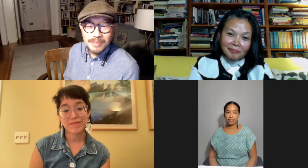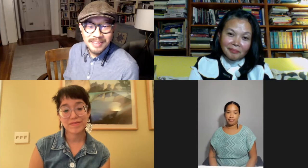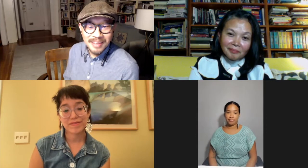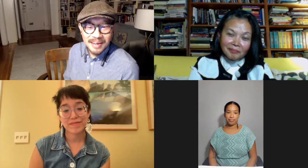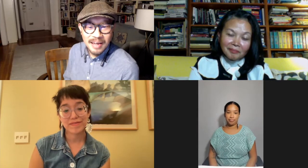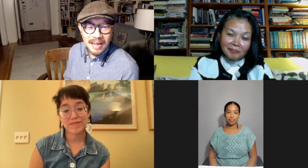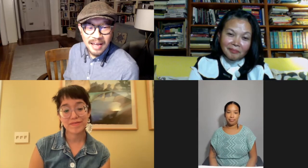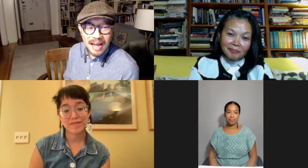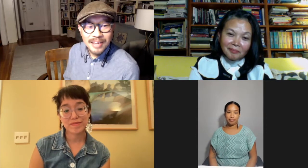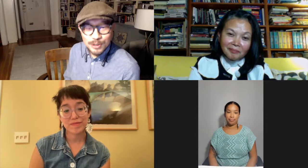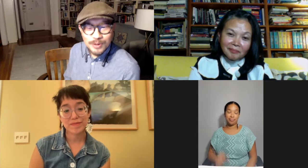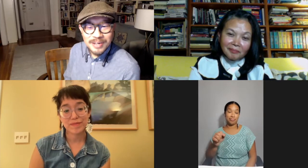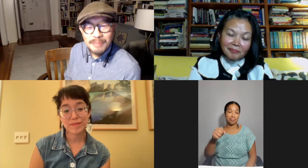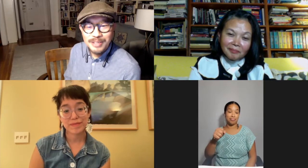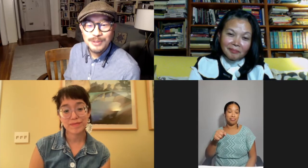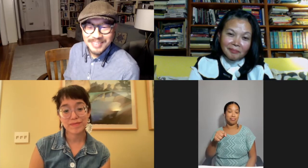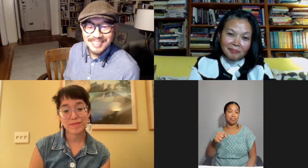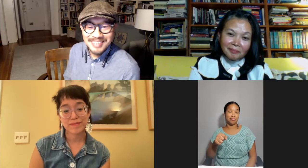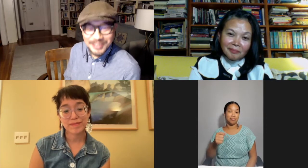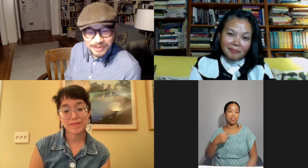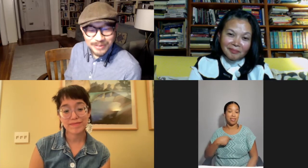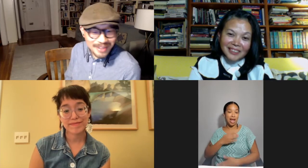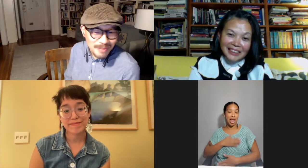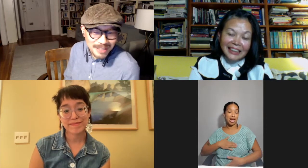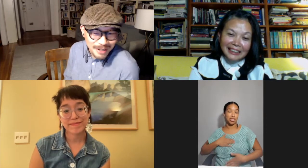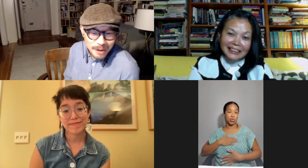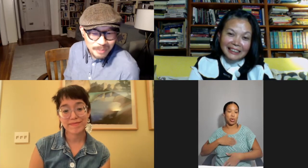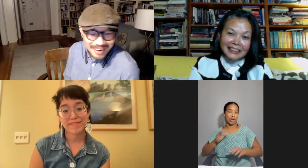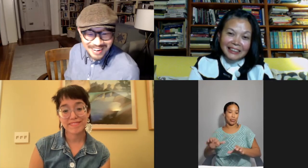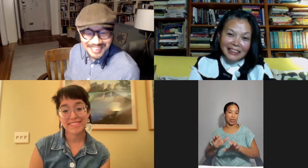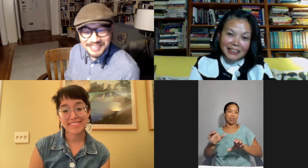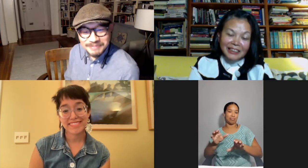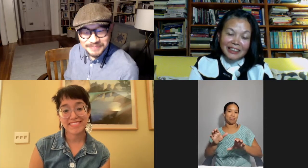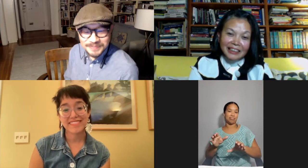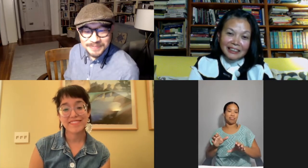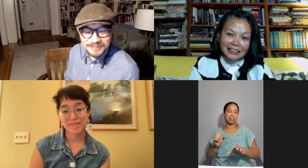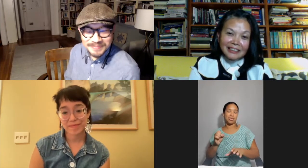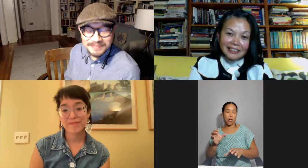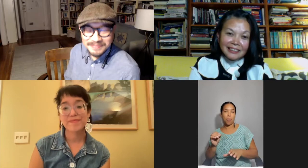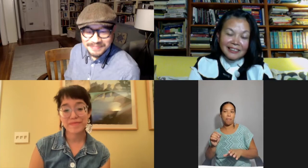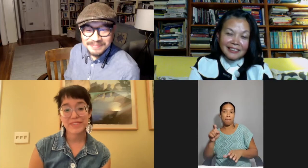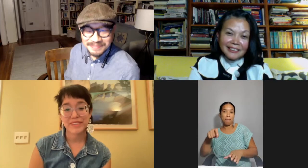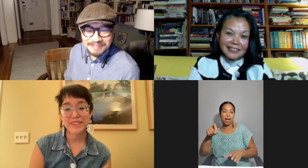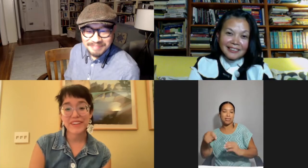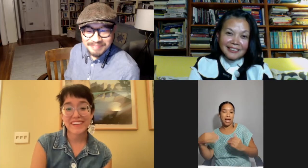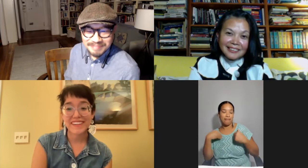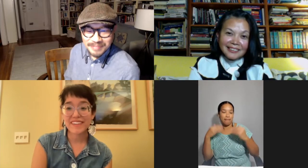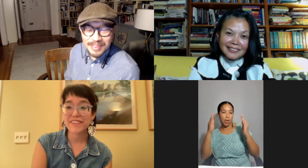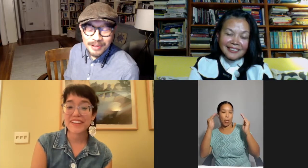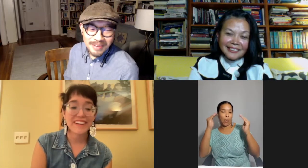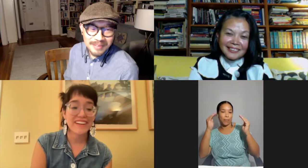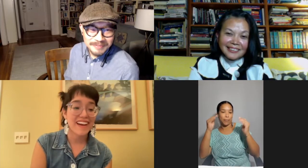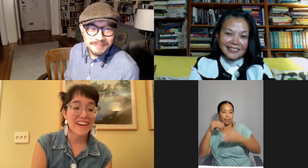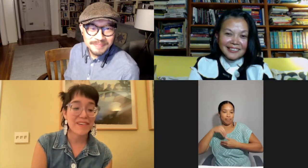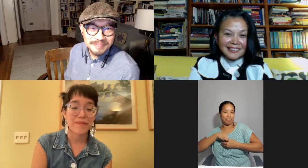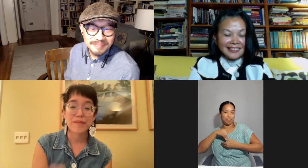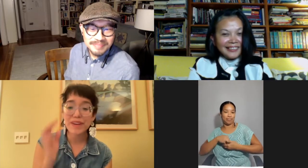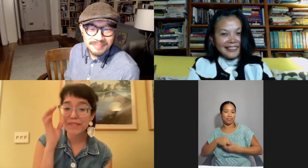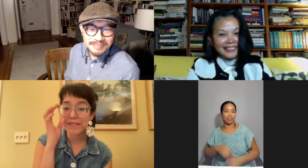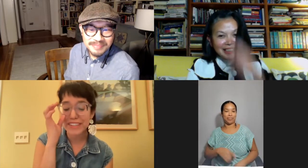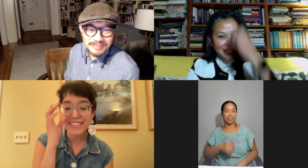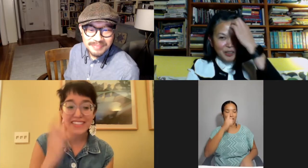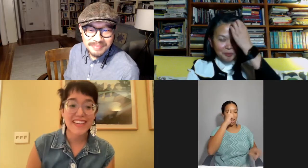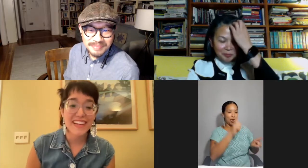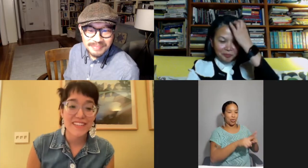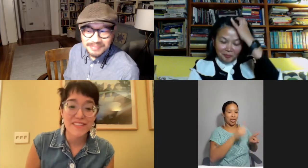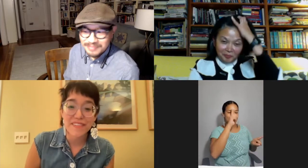It's something that I enjoy coming to it. So there must be hope there. Yeah. Agreed. We